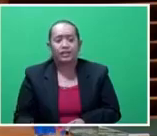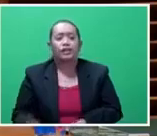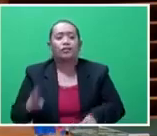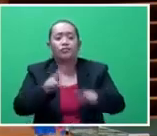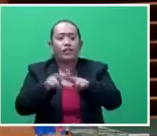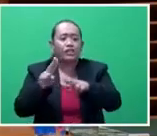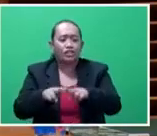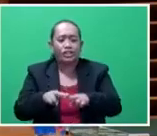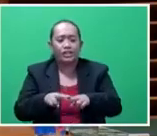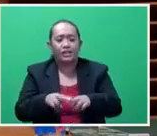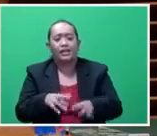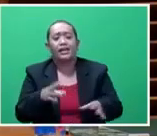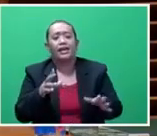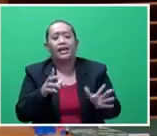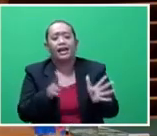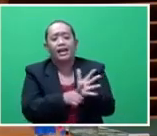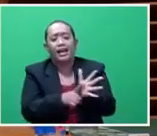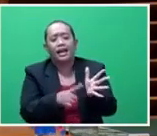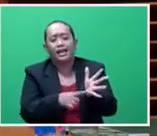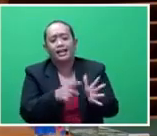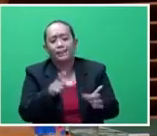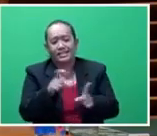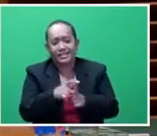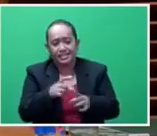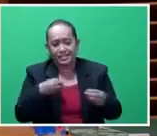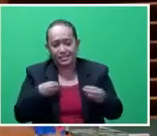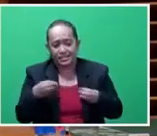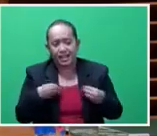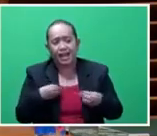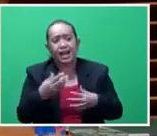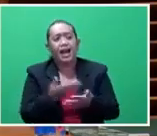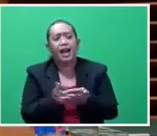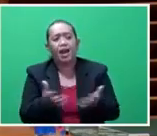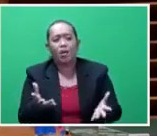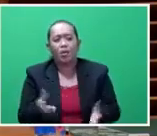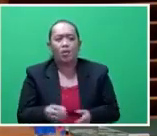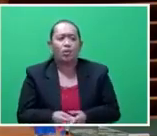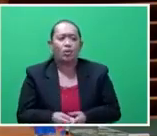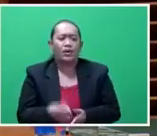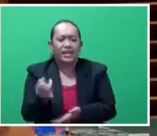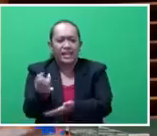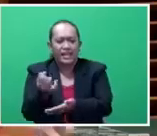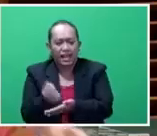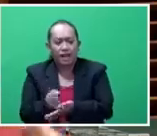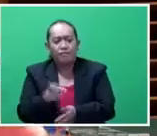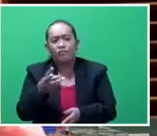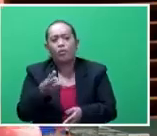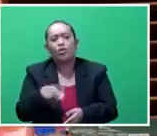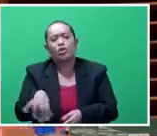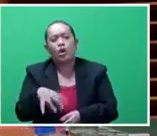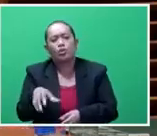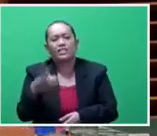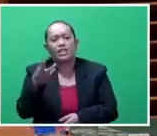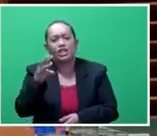for households with combined income of $30,000 or less? Thank you, sir.